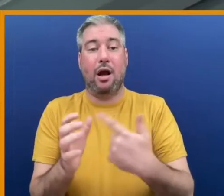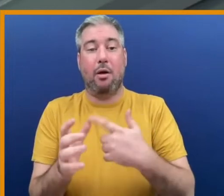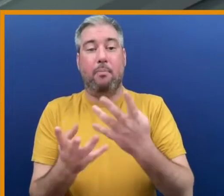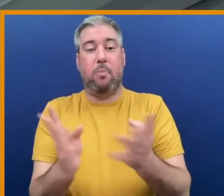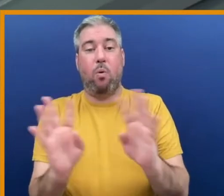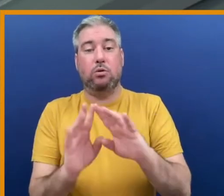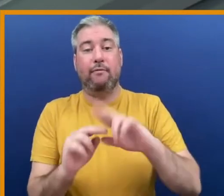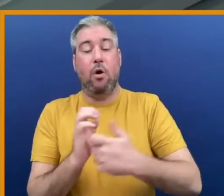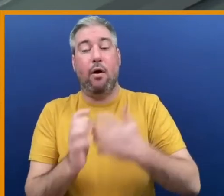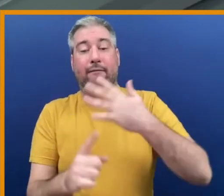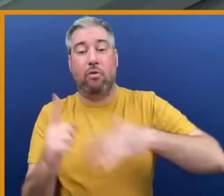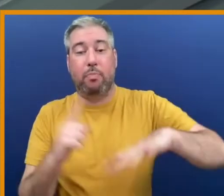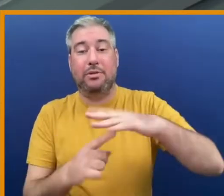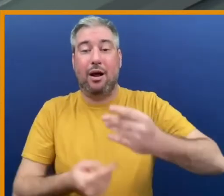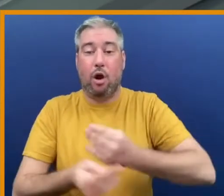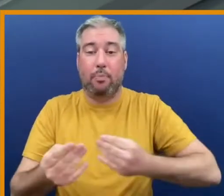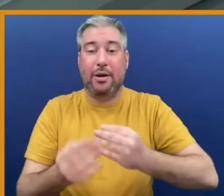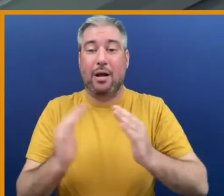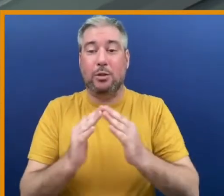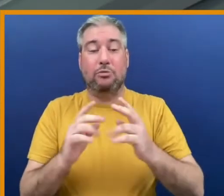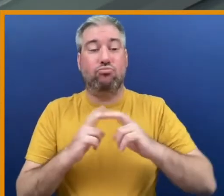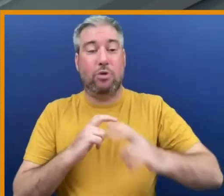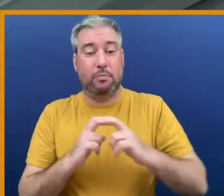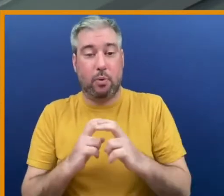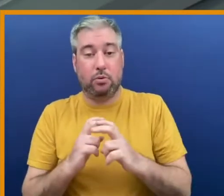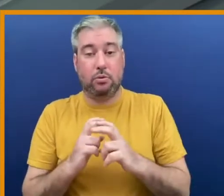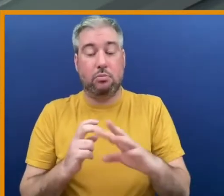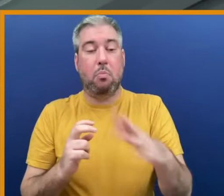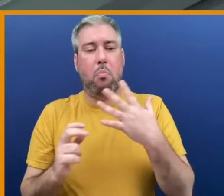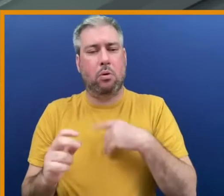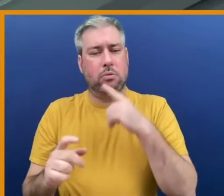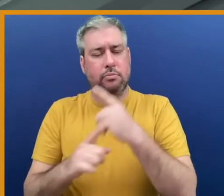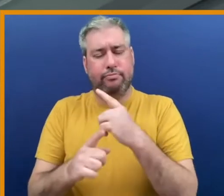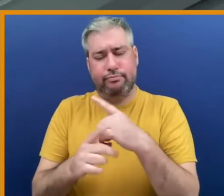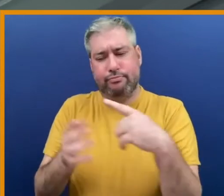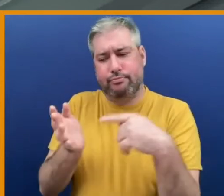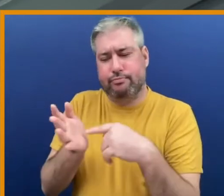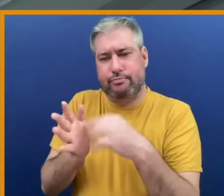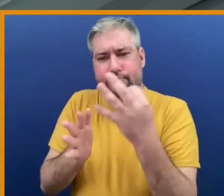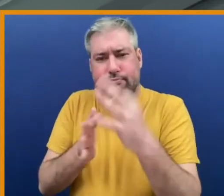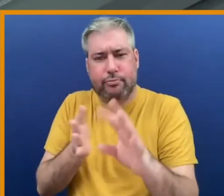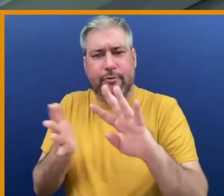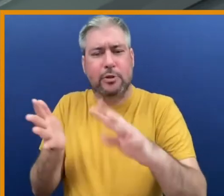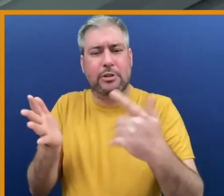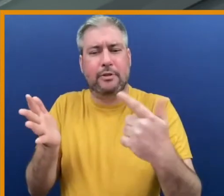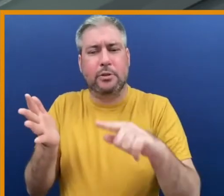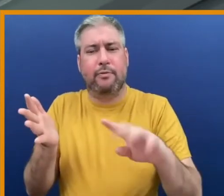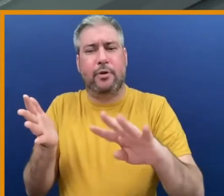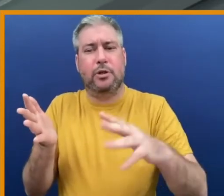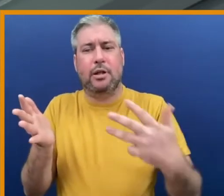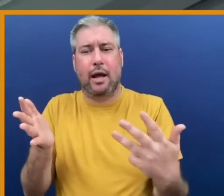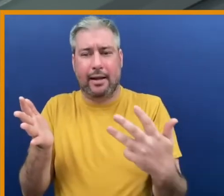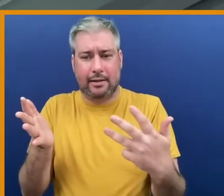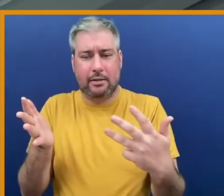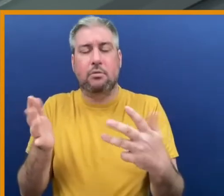particularly to lines 47 to 49 and 65 to 67 of this motion, because